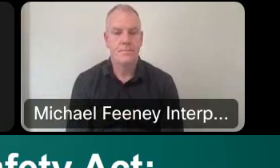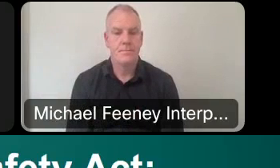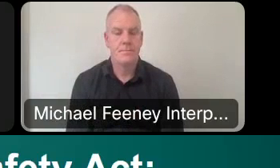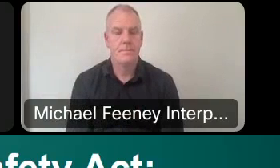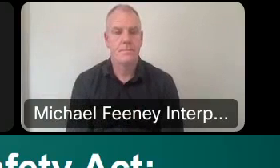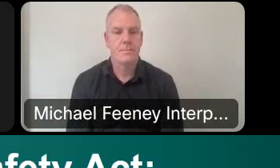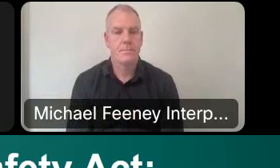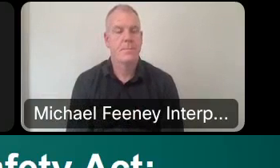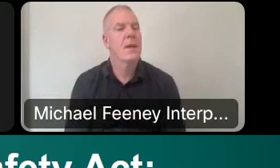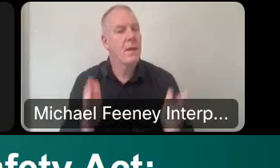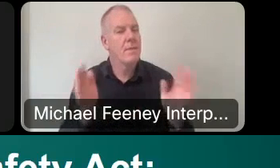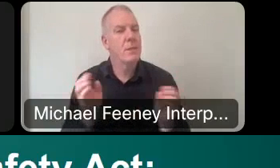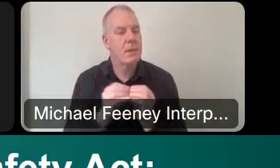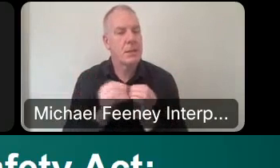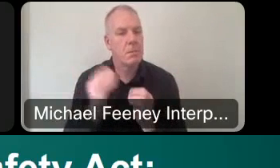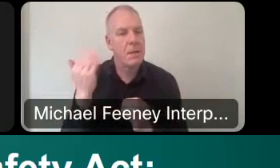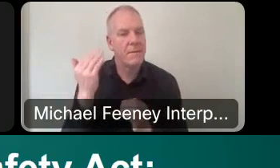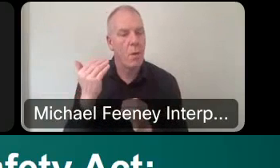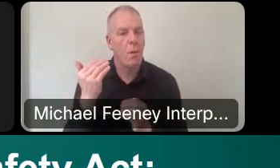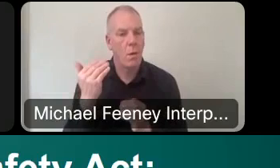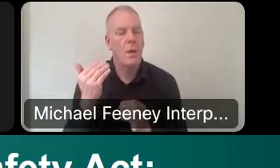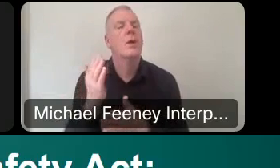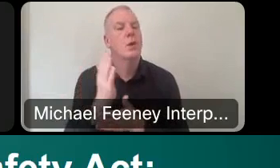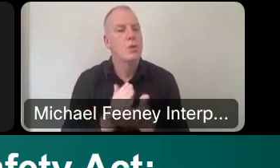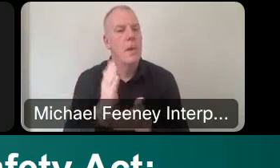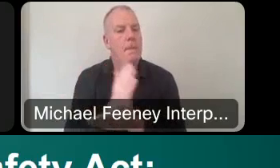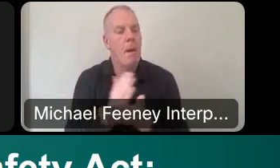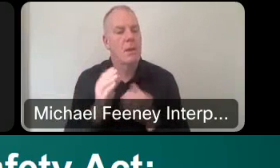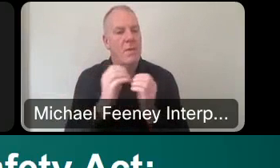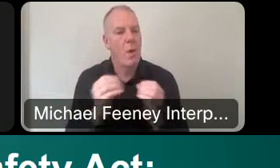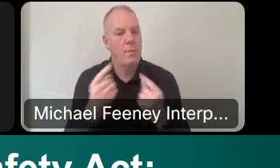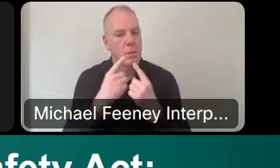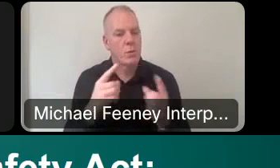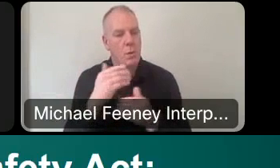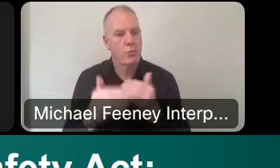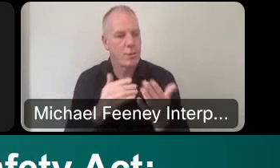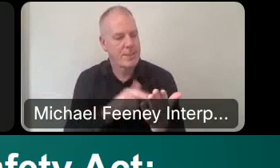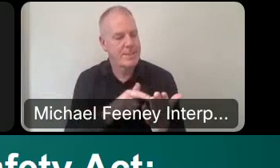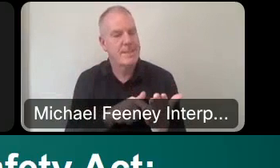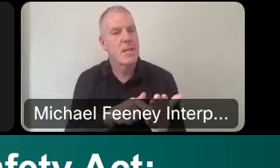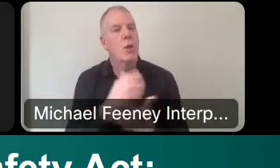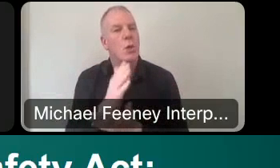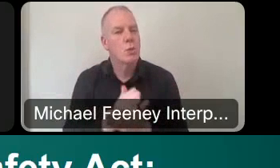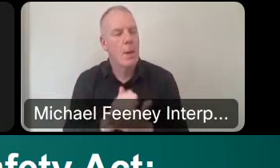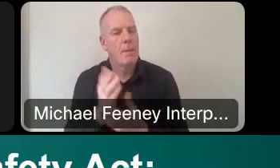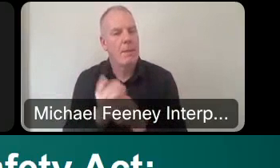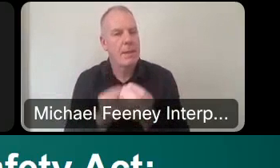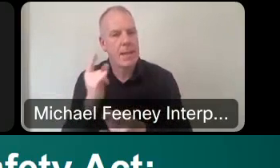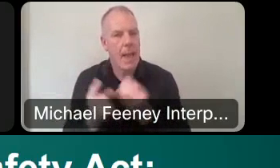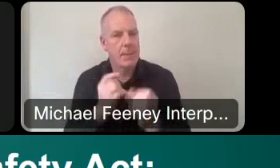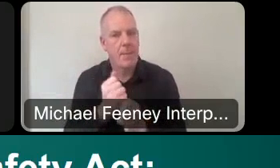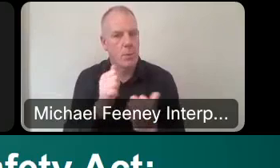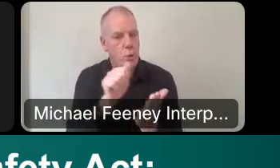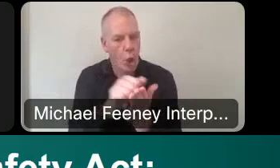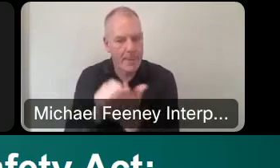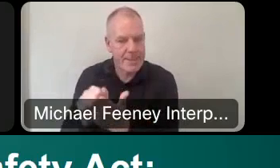Now, you've heard me mention, as I've gone through the various parts of the open disclosure process, a number of elements around